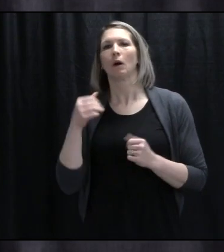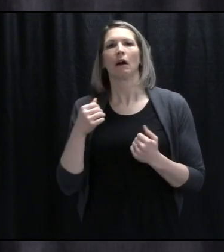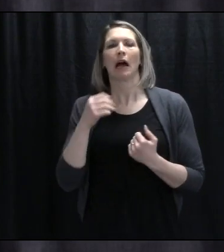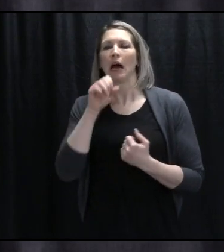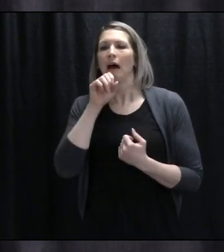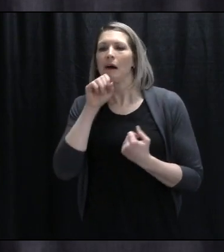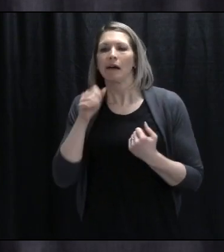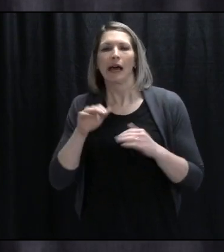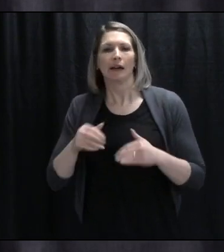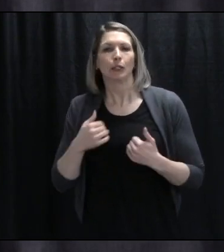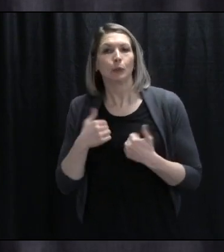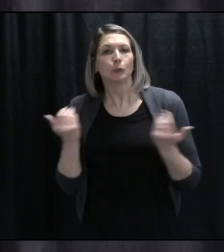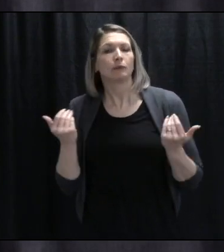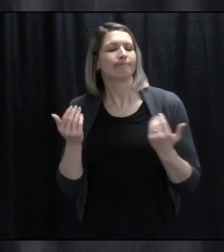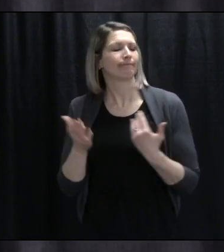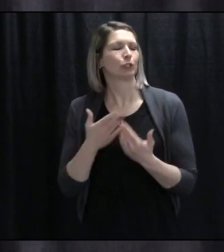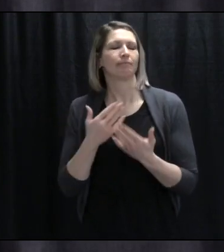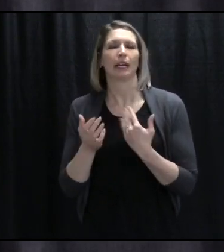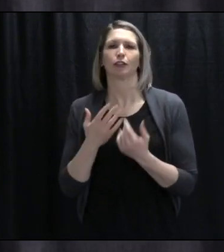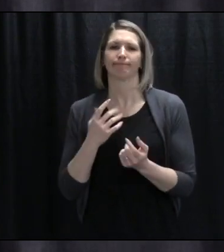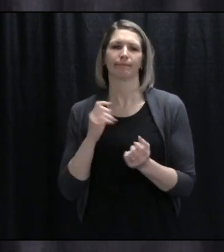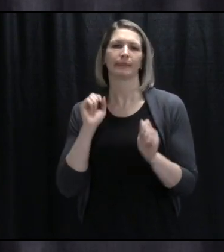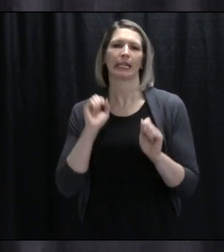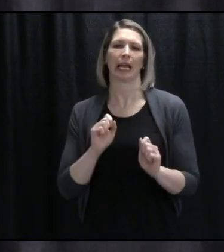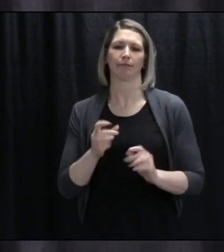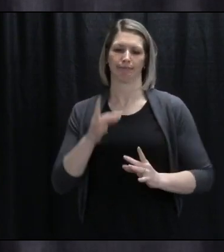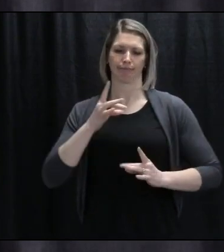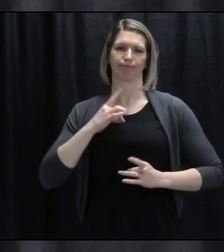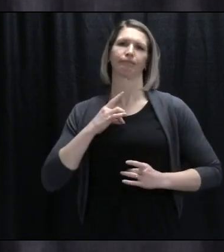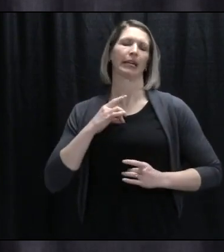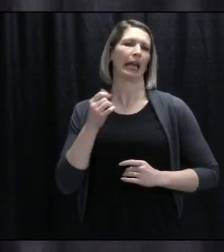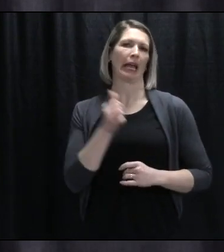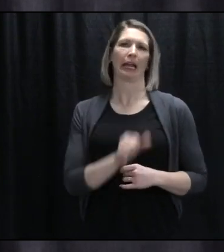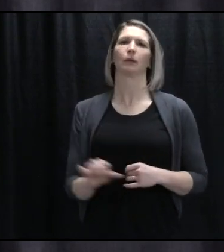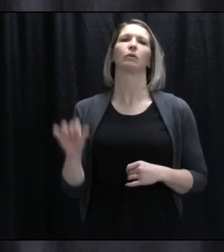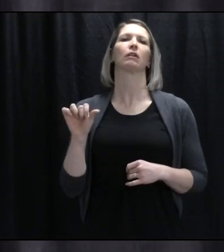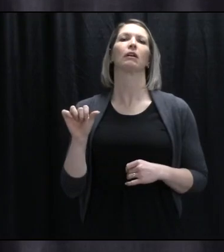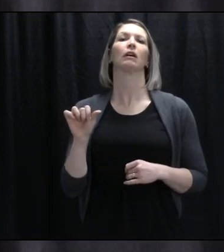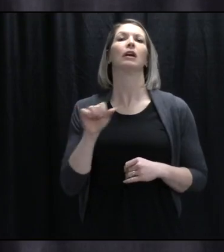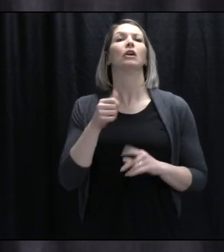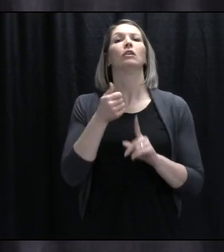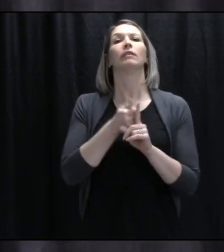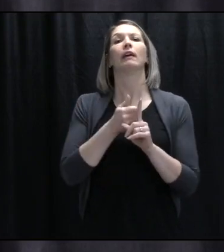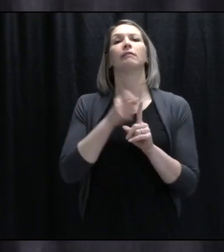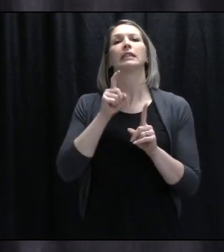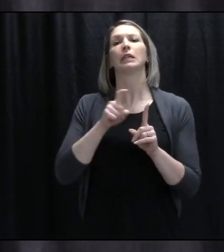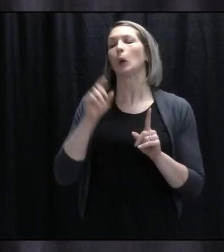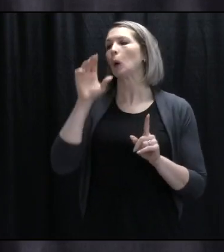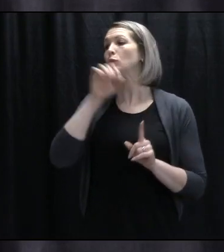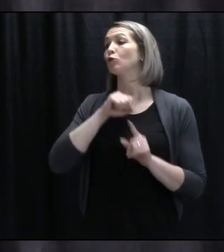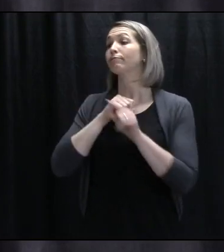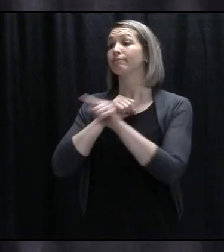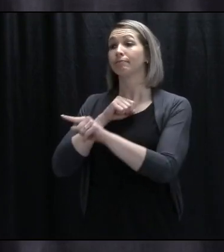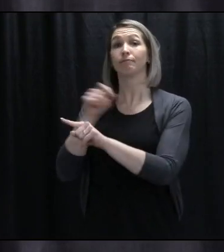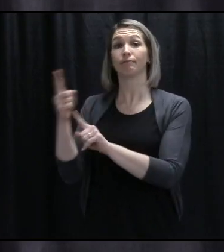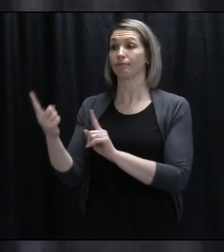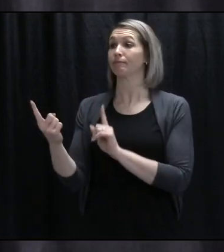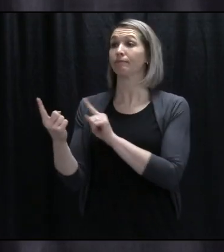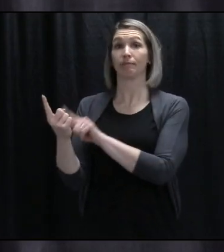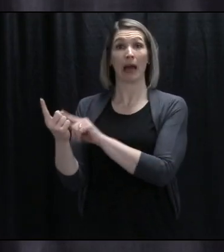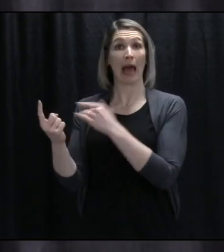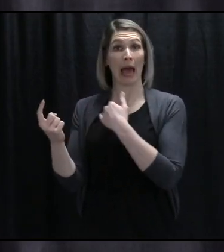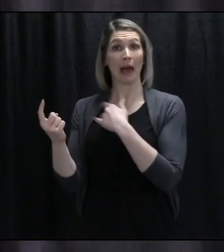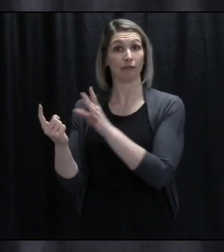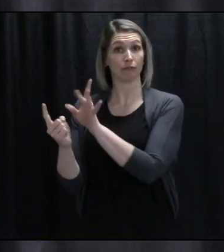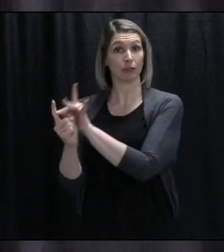The safest assumption is that the person living next to you has the virus. This does not mean it is okay to publicly shame a